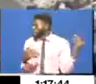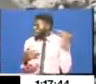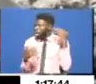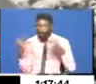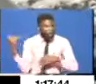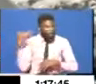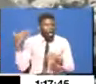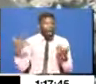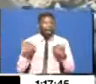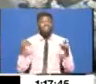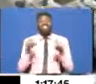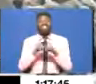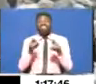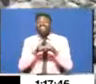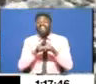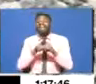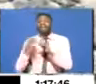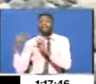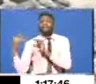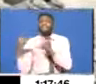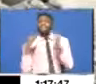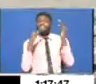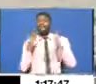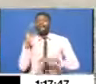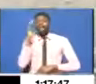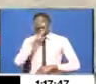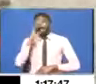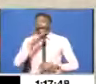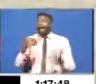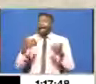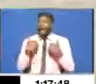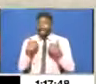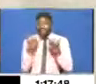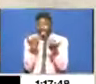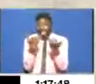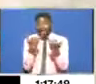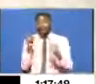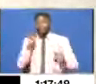and habitat destruction, which affect the human environment.